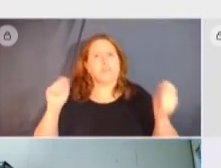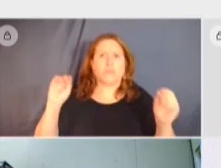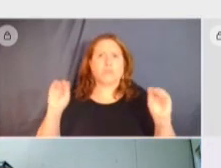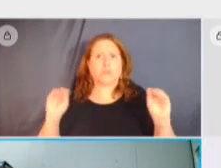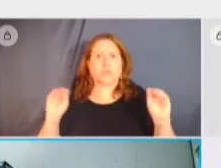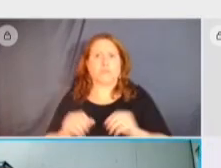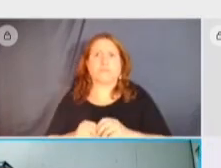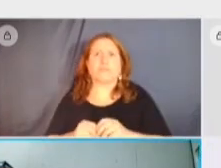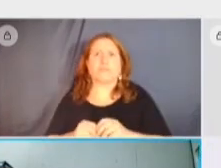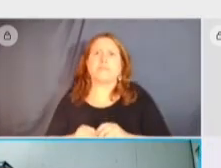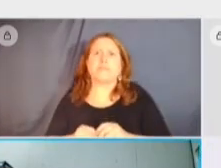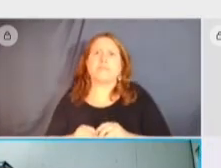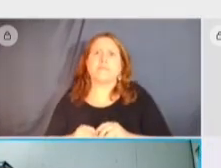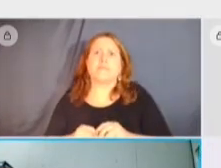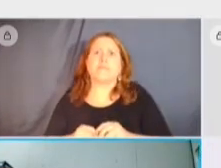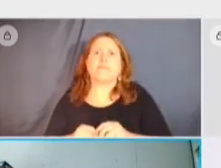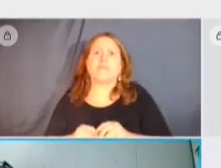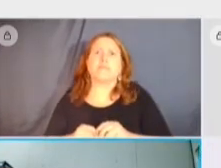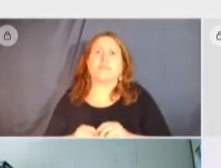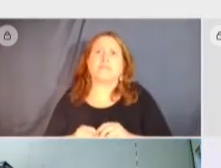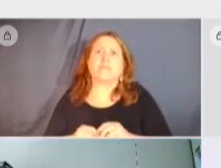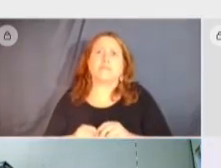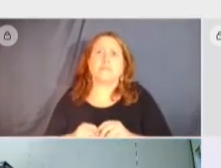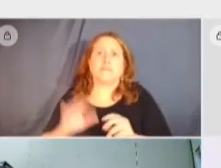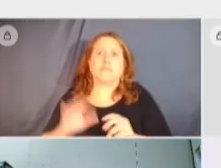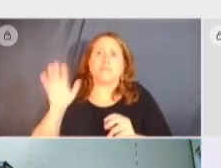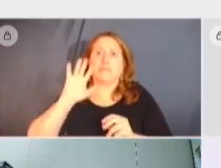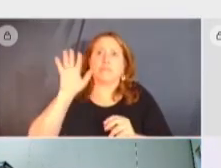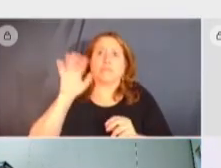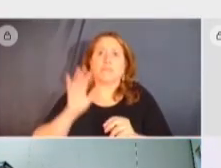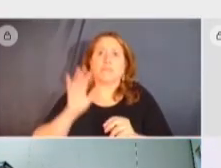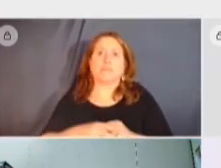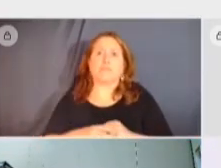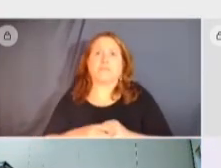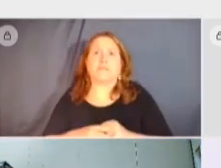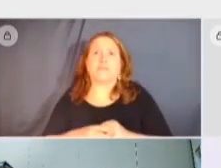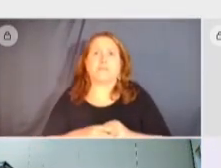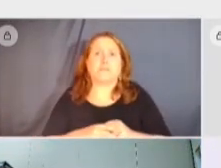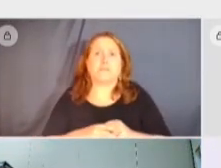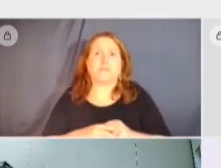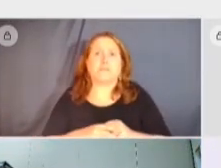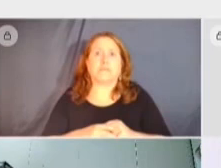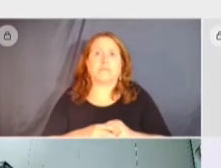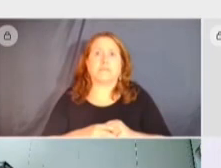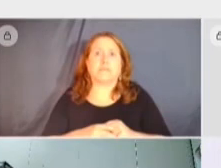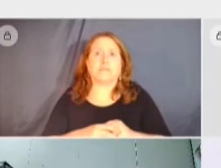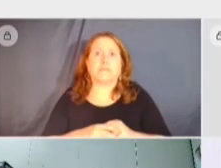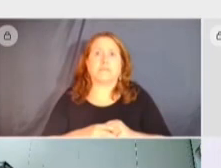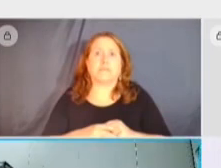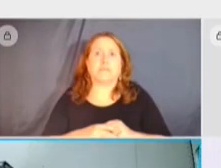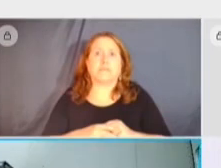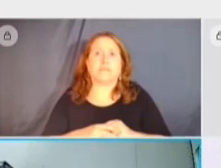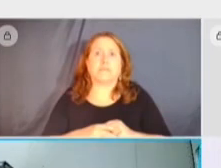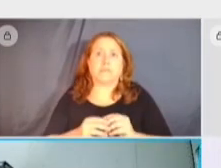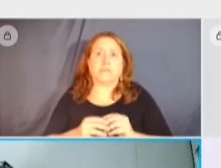to accomplish exactly the sentiment that you just provided. One of the things